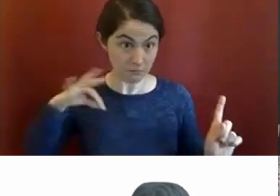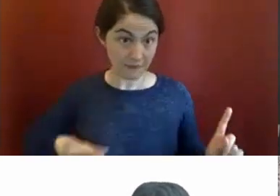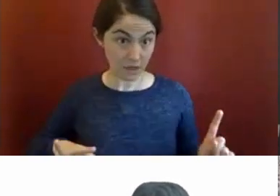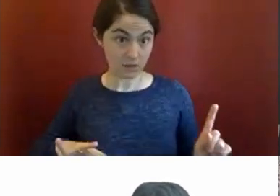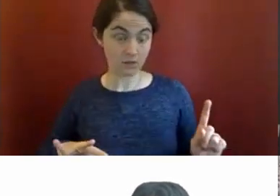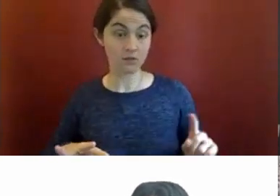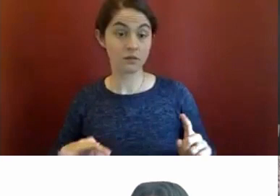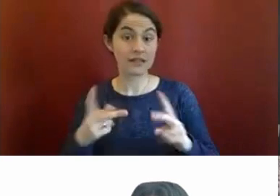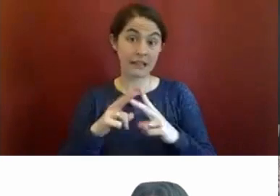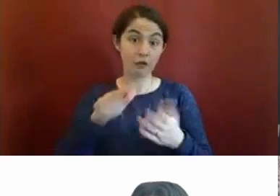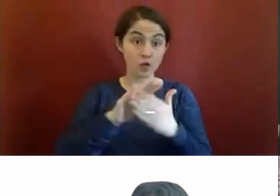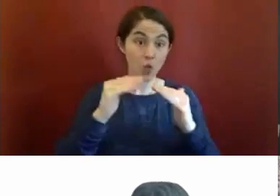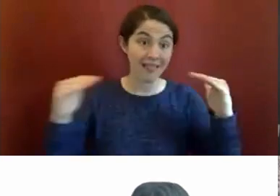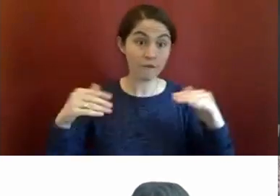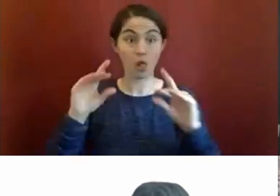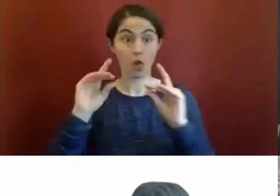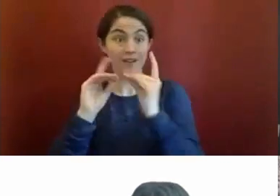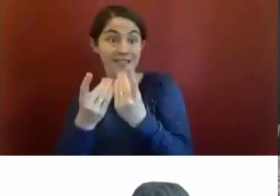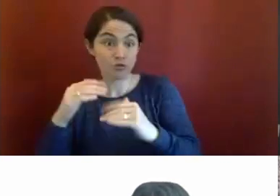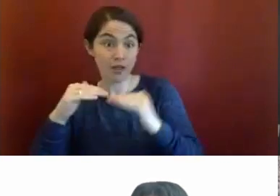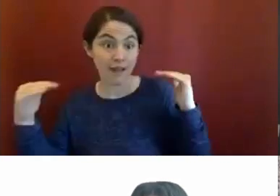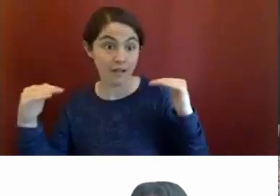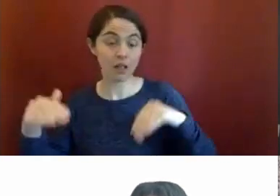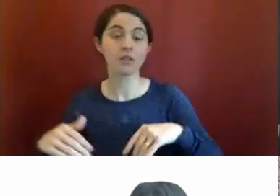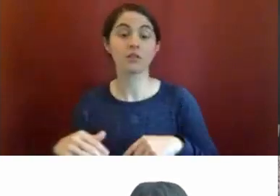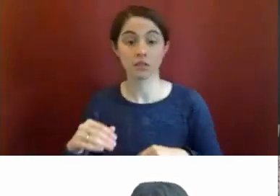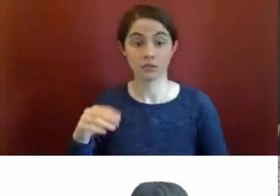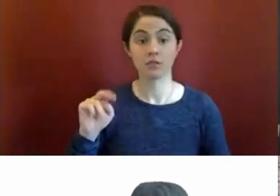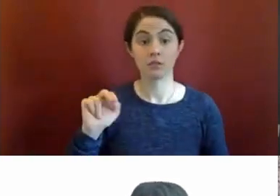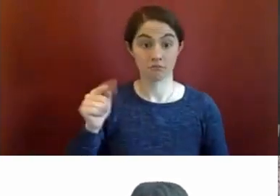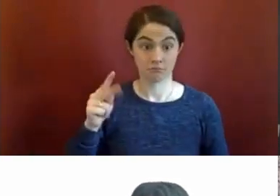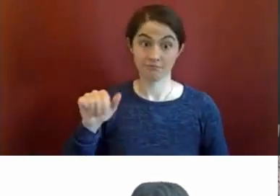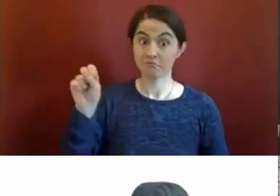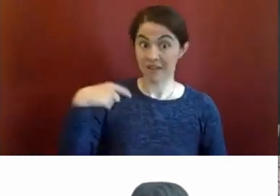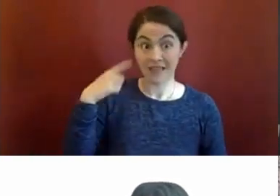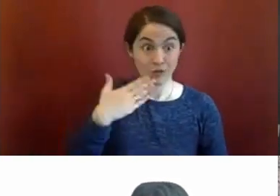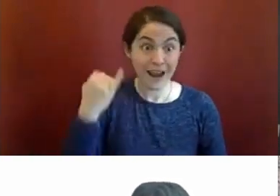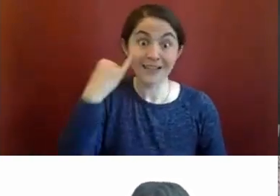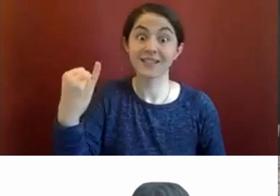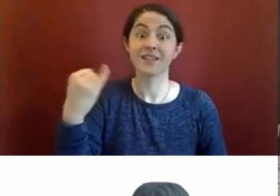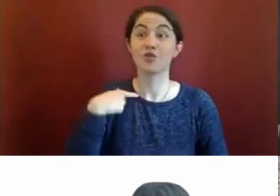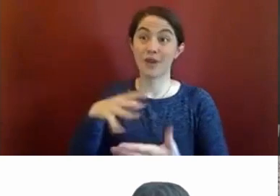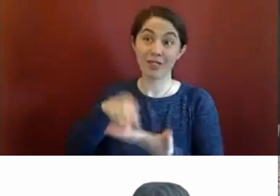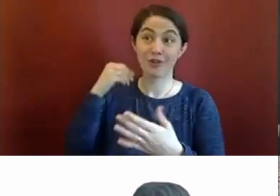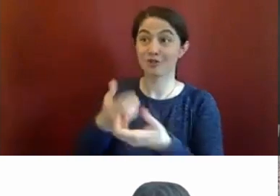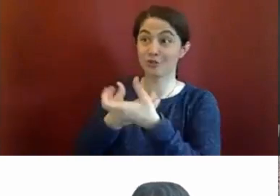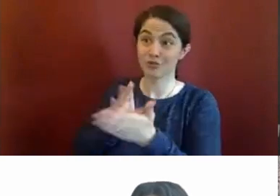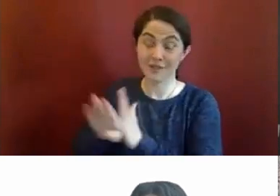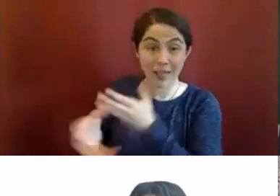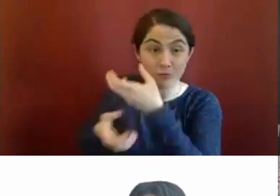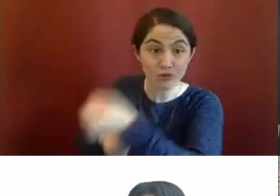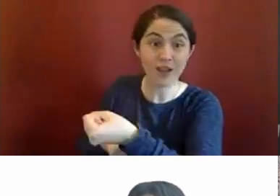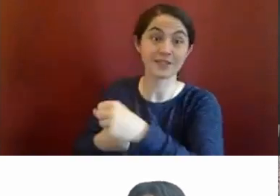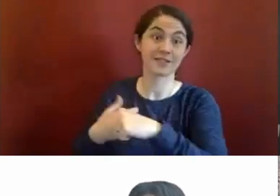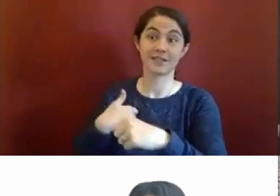have someone you could end up trusting and could end up being good friends as well, to be partnered with in class. I really like that idea.